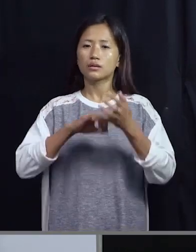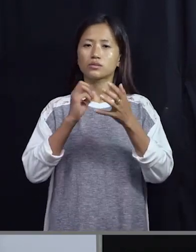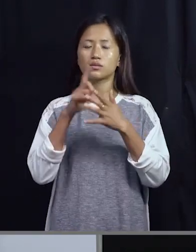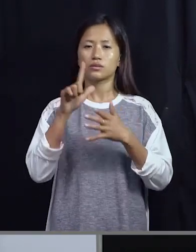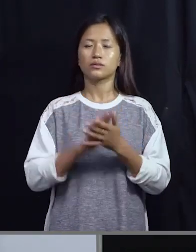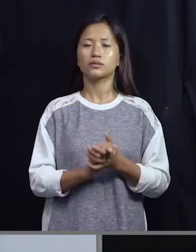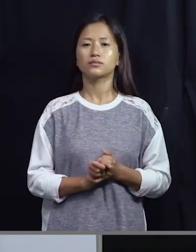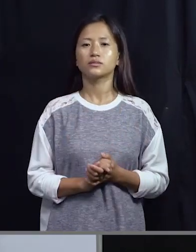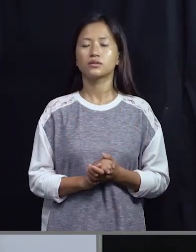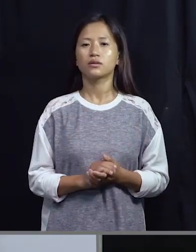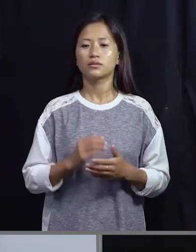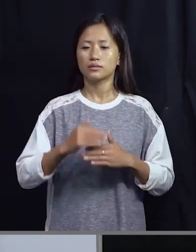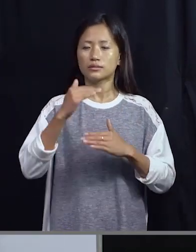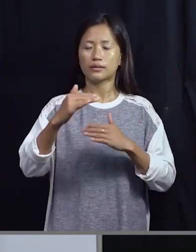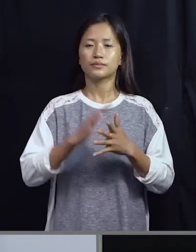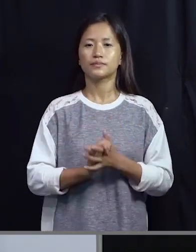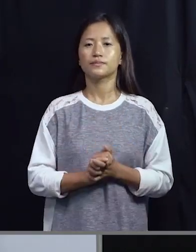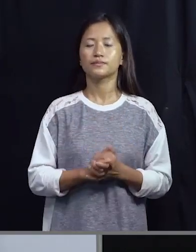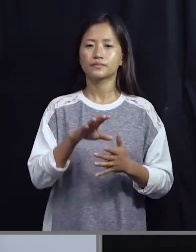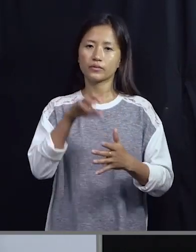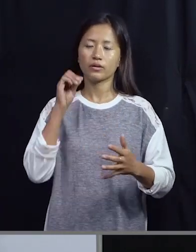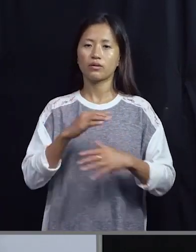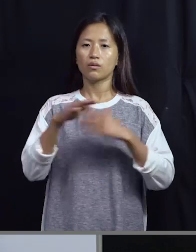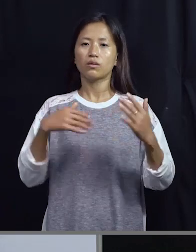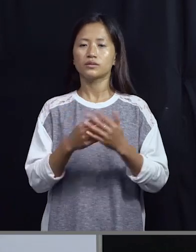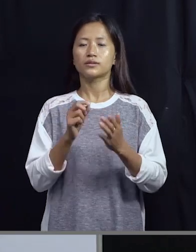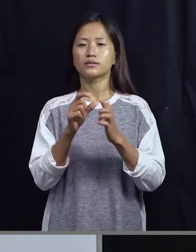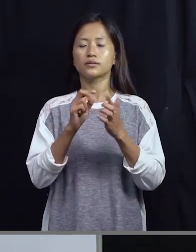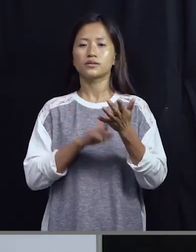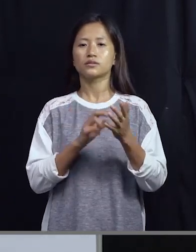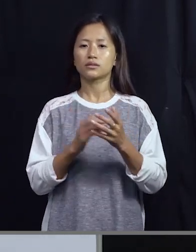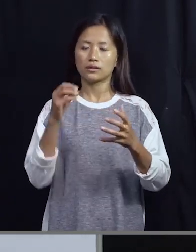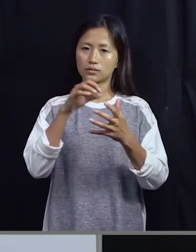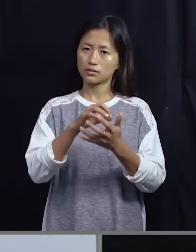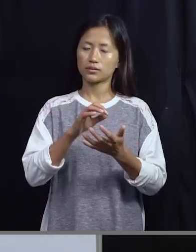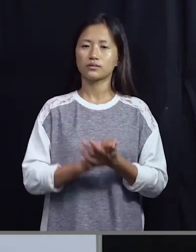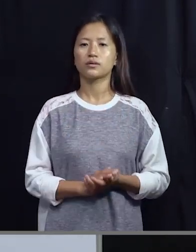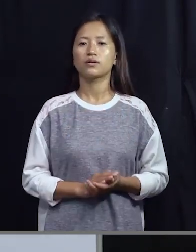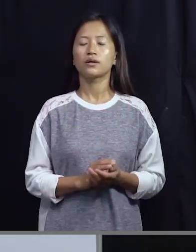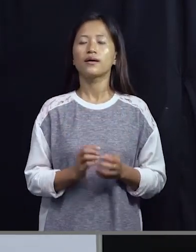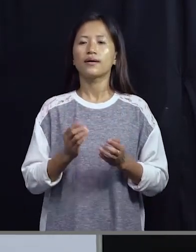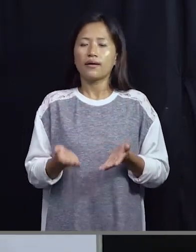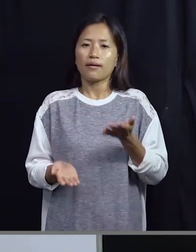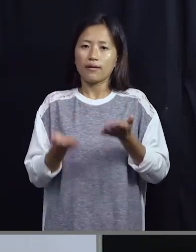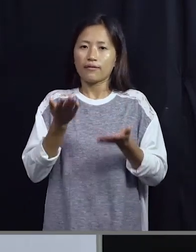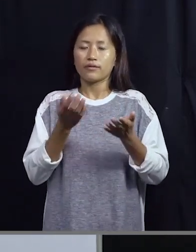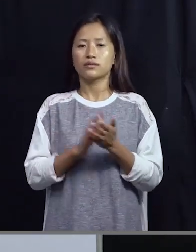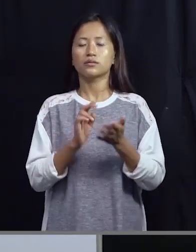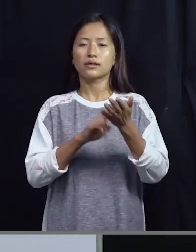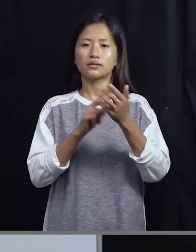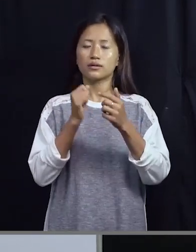And the next step, they found out that all the DNA molecule contained this heavy isotope of